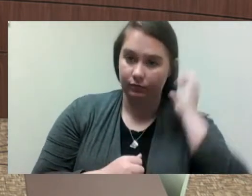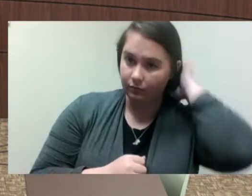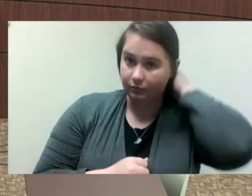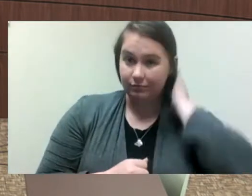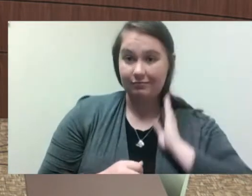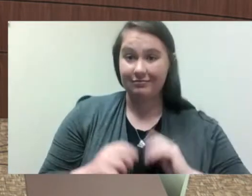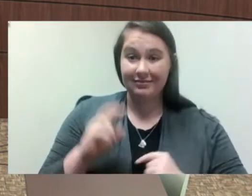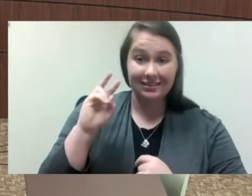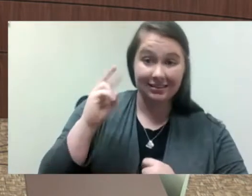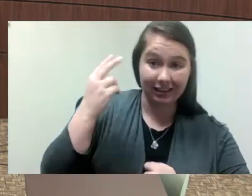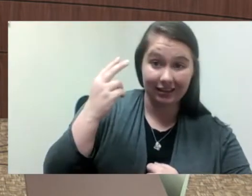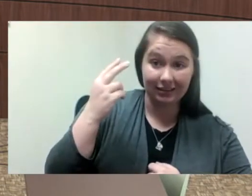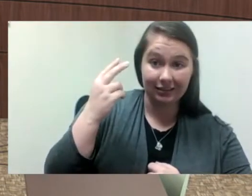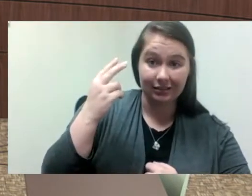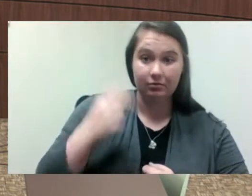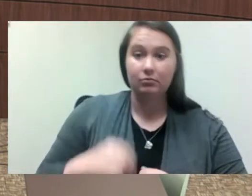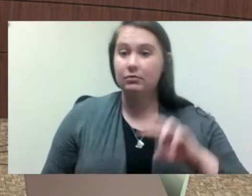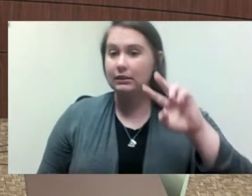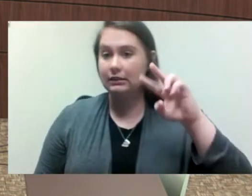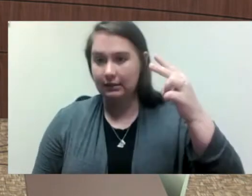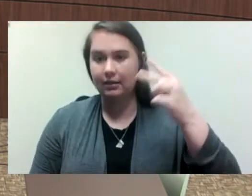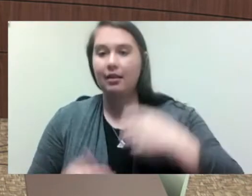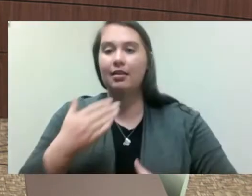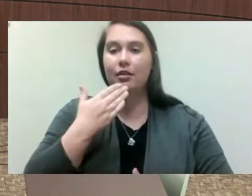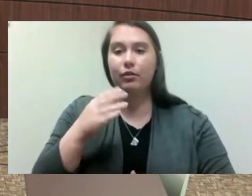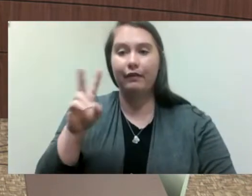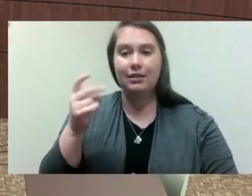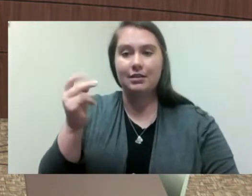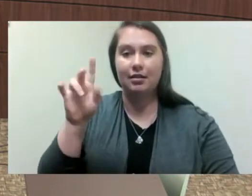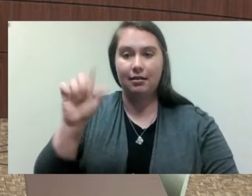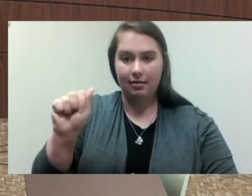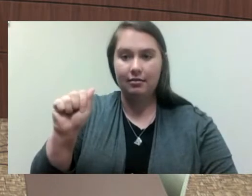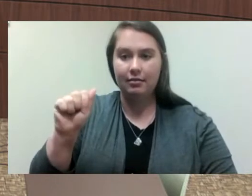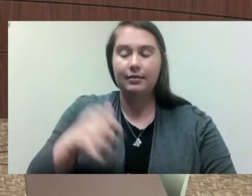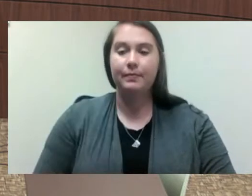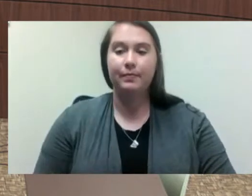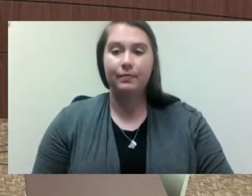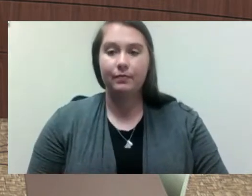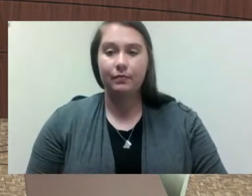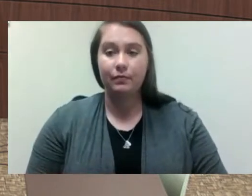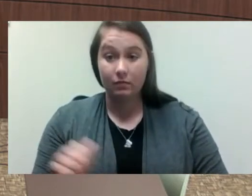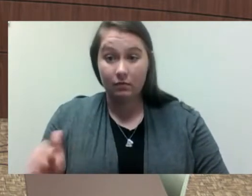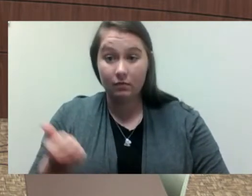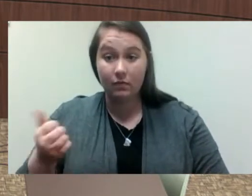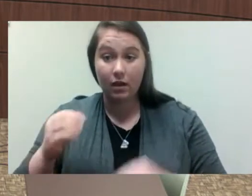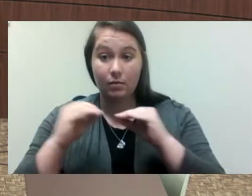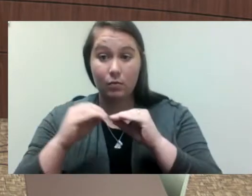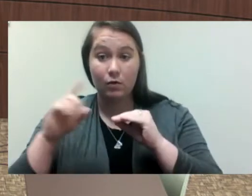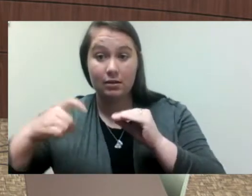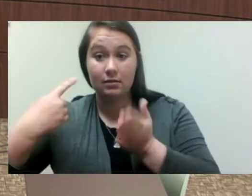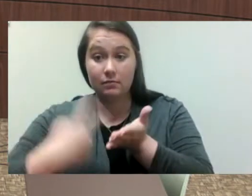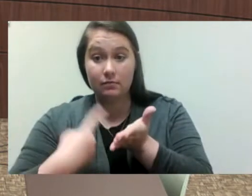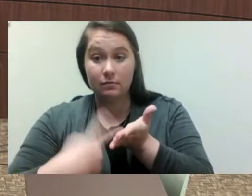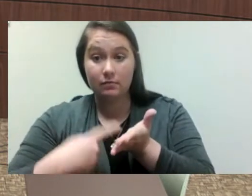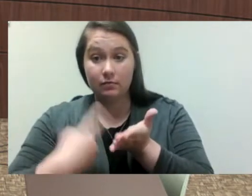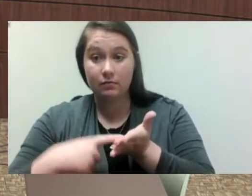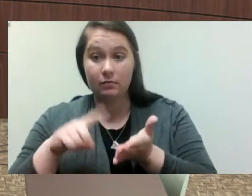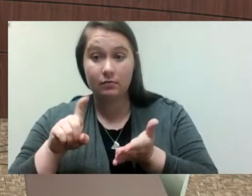There a second? Thank you, Mr. Vidania. Is there any discussion?